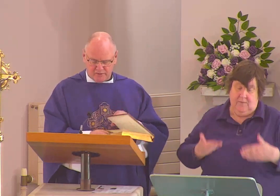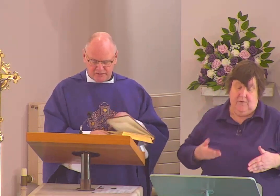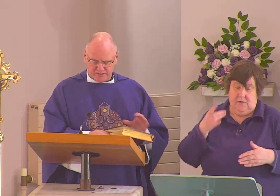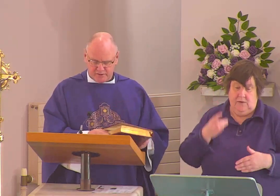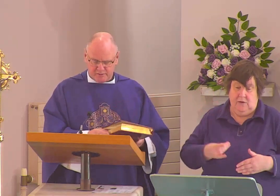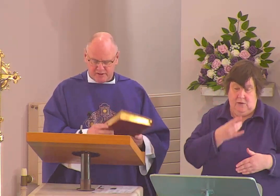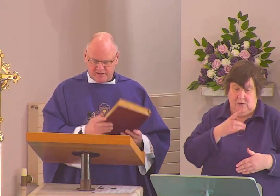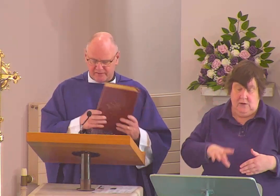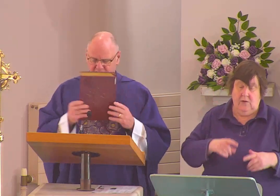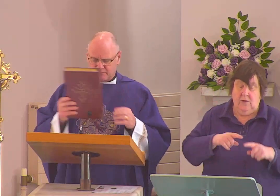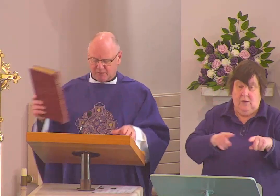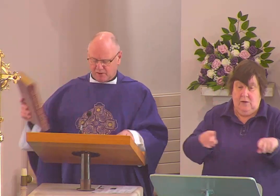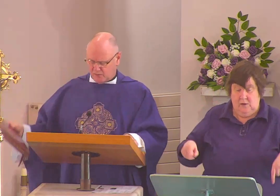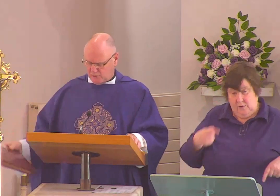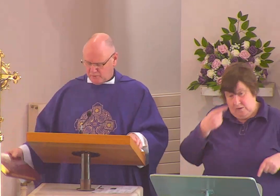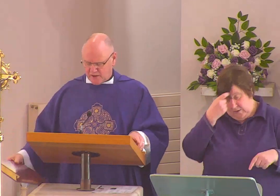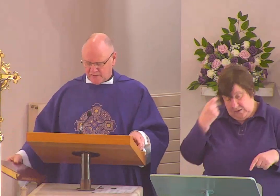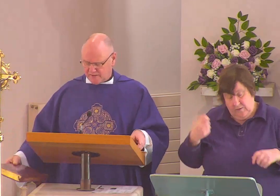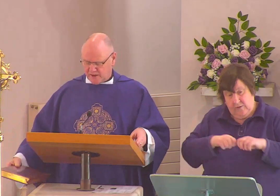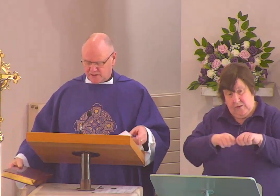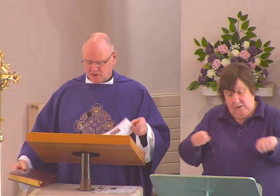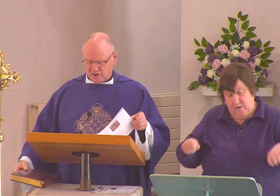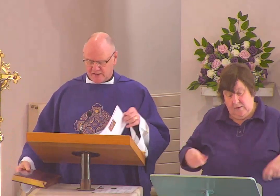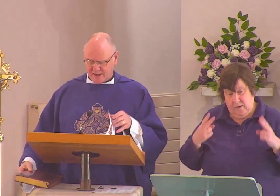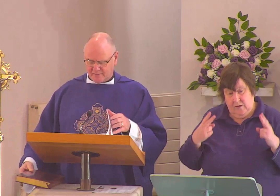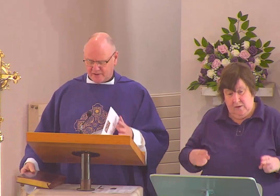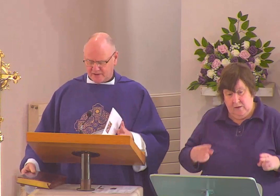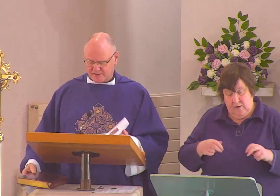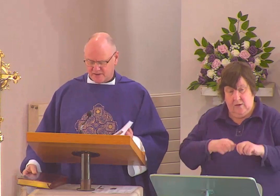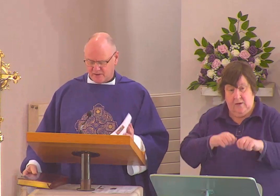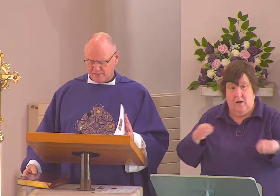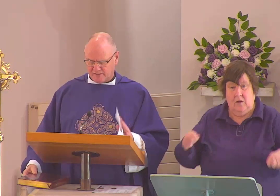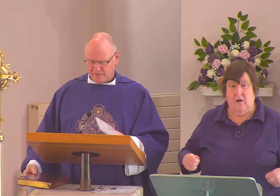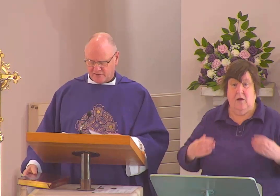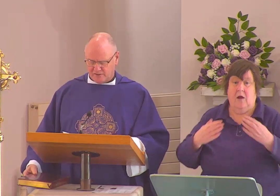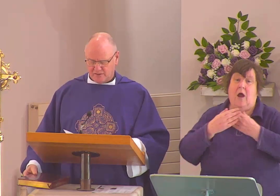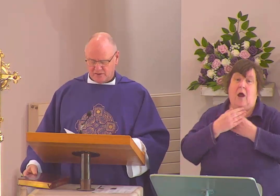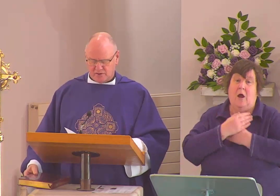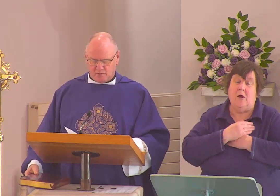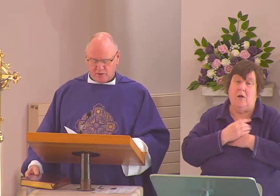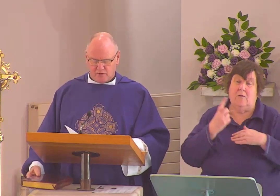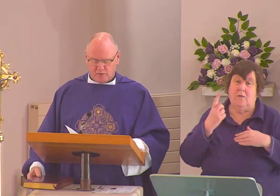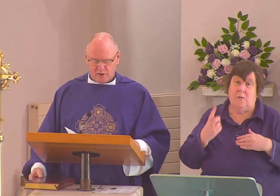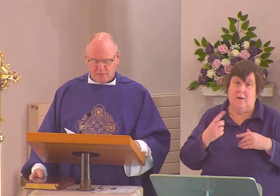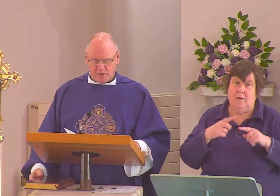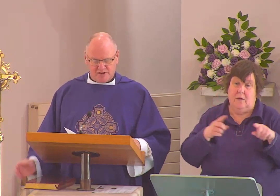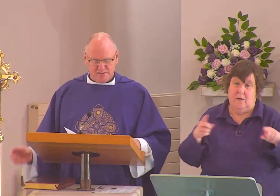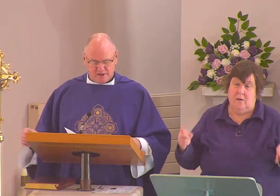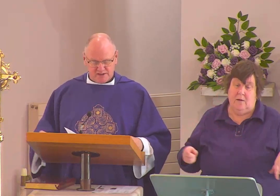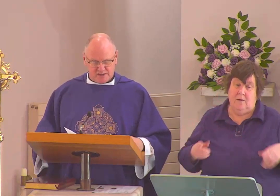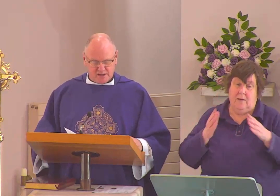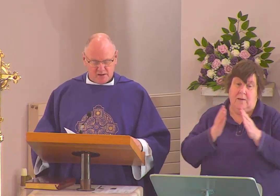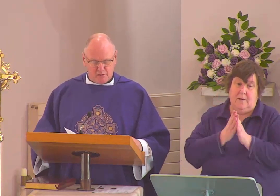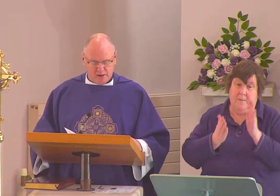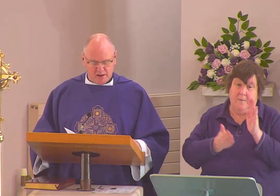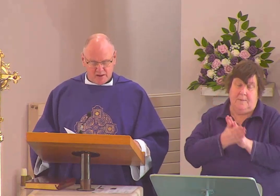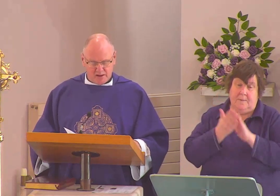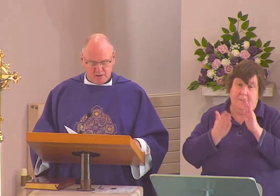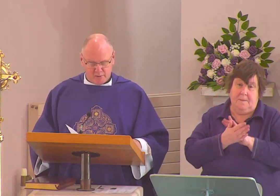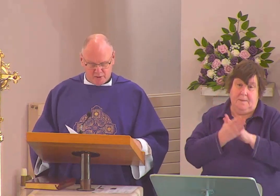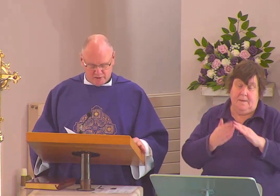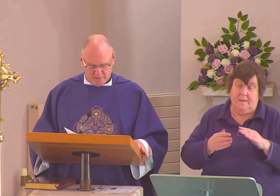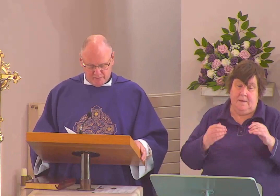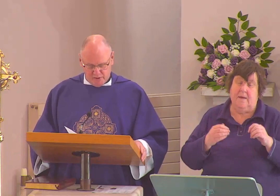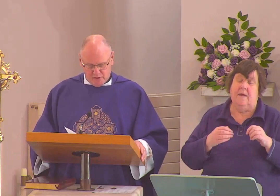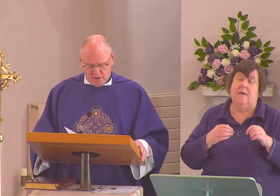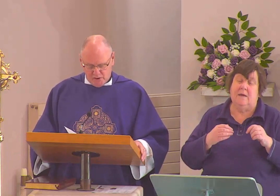loved ones. We pray for them. We pray that they enjoy the happiness of heaven. We remember especially Peggy